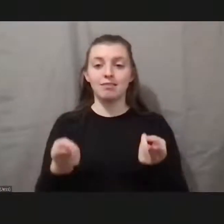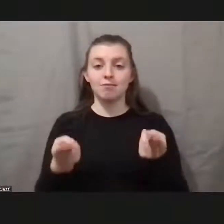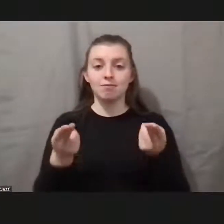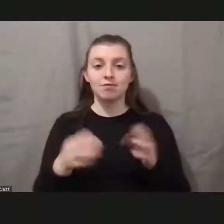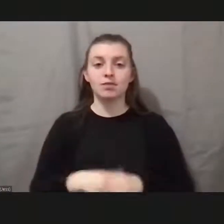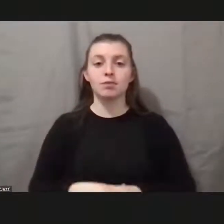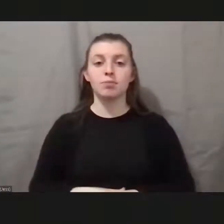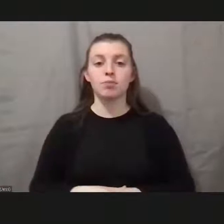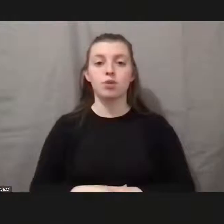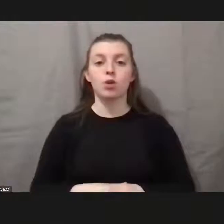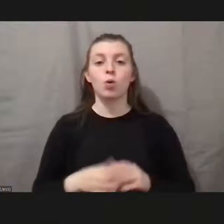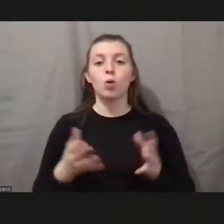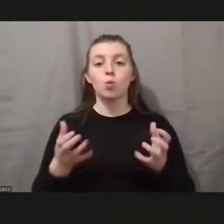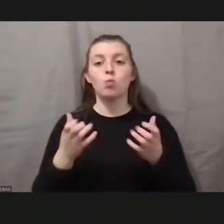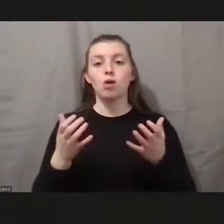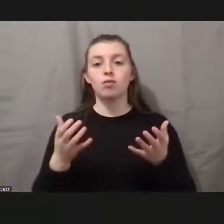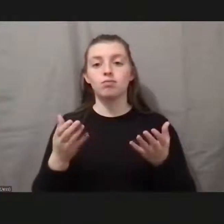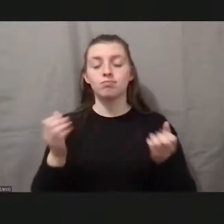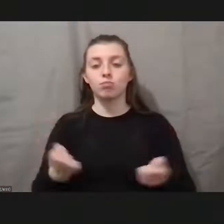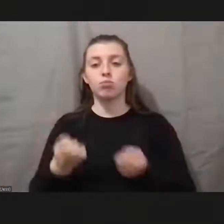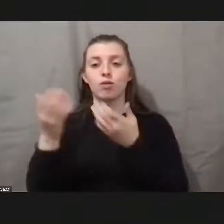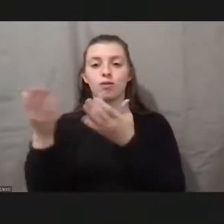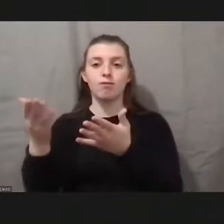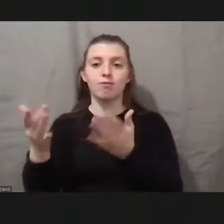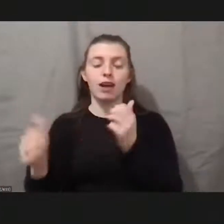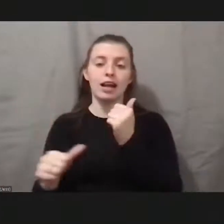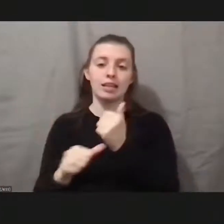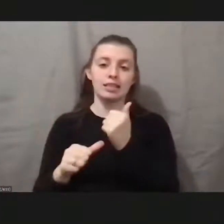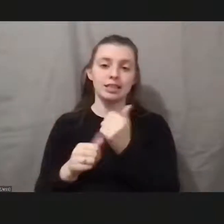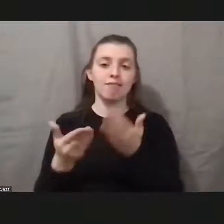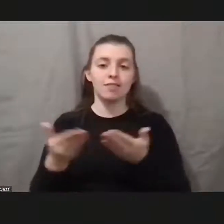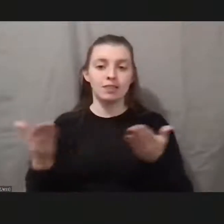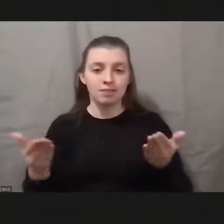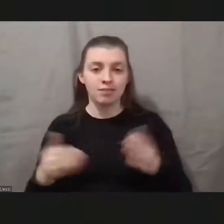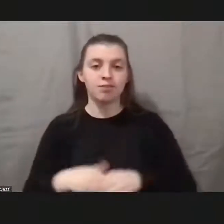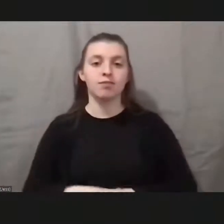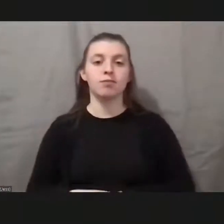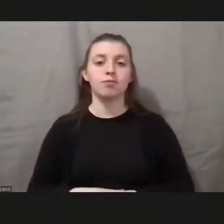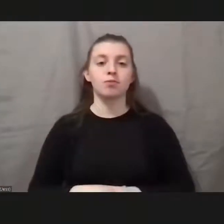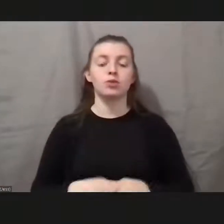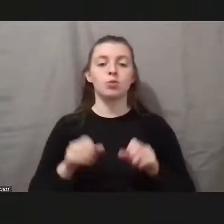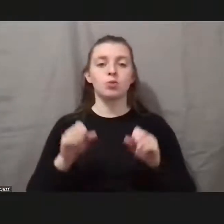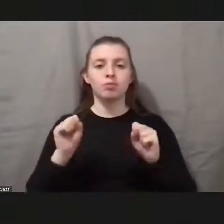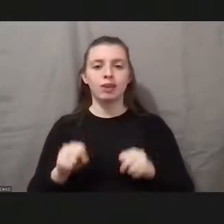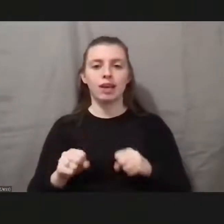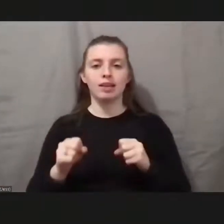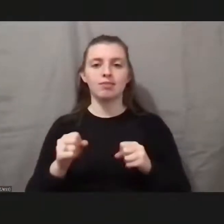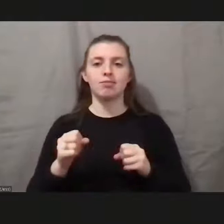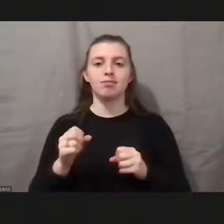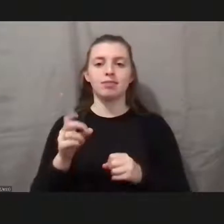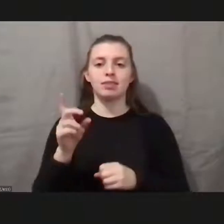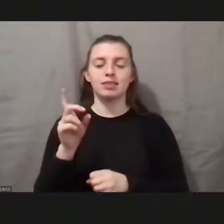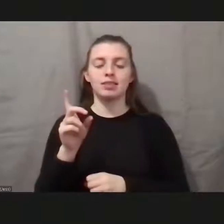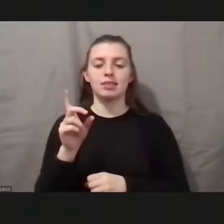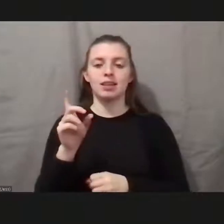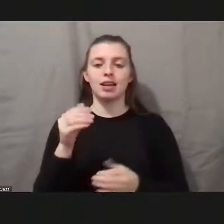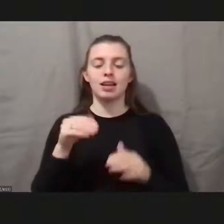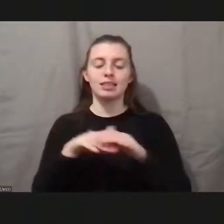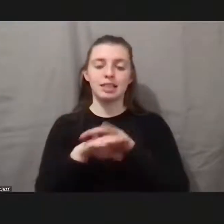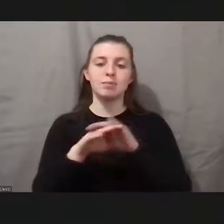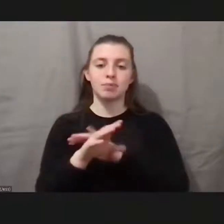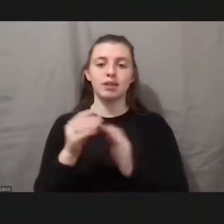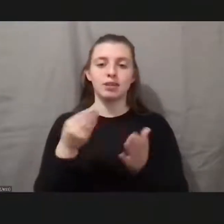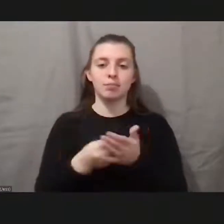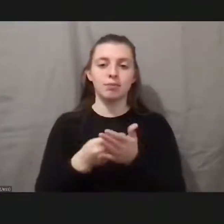to employees. That funding is also available through the Business Accessibility Grant, and it also has a stream available for